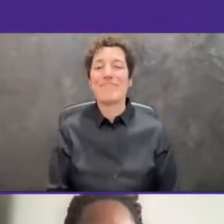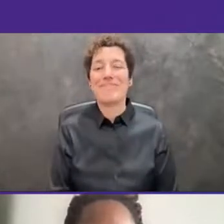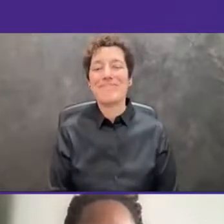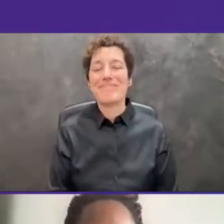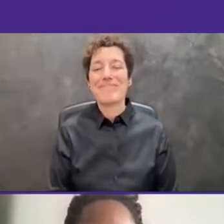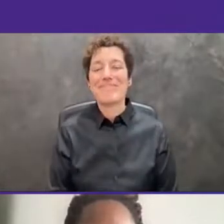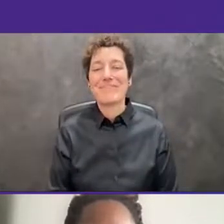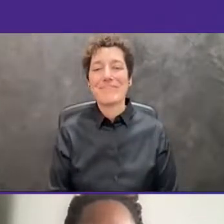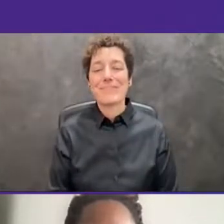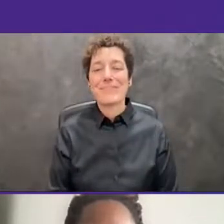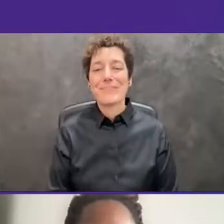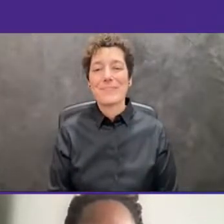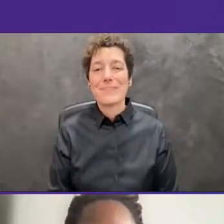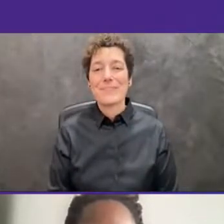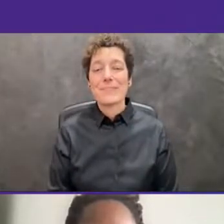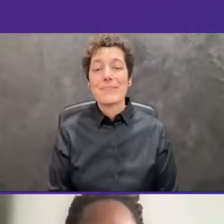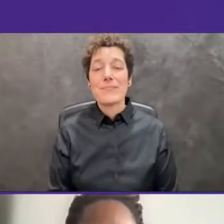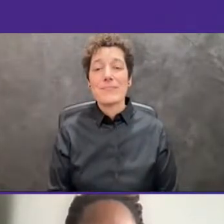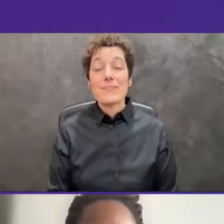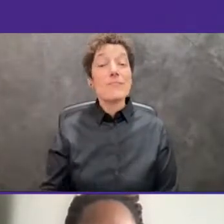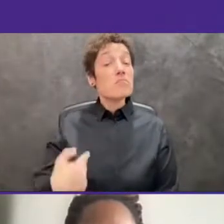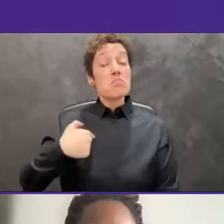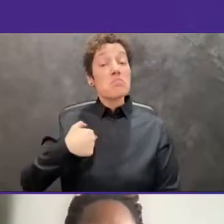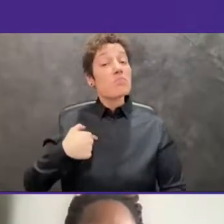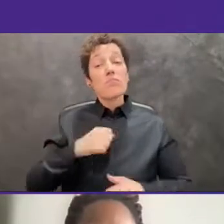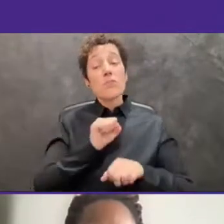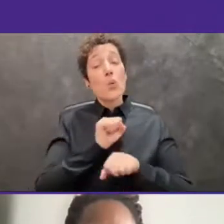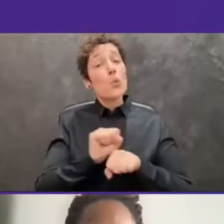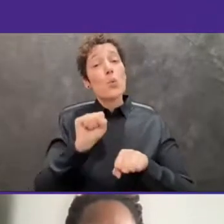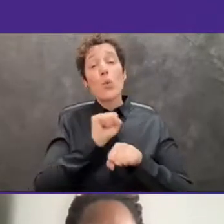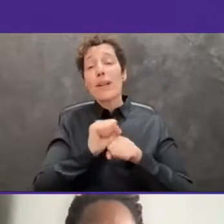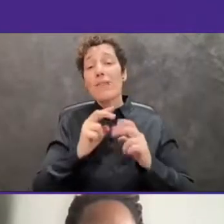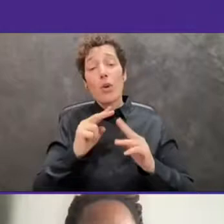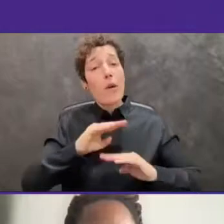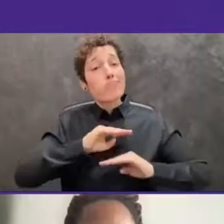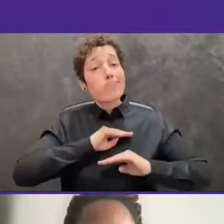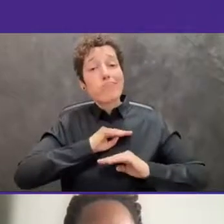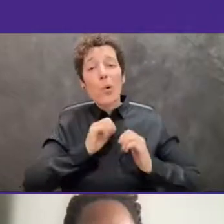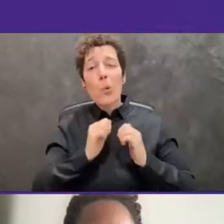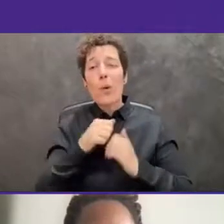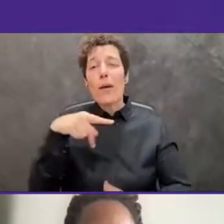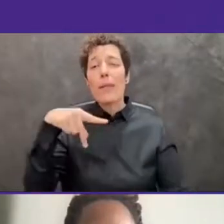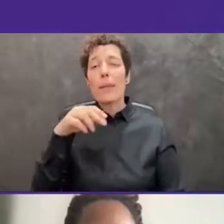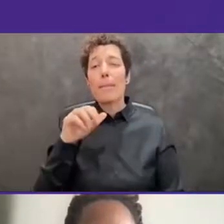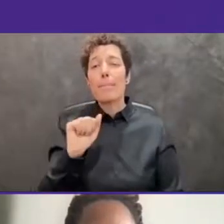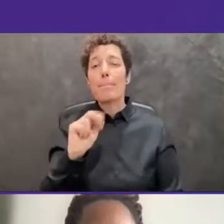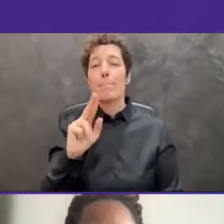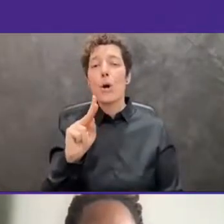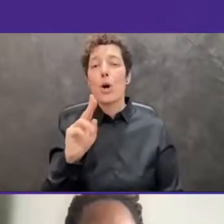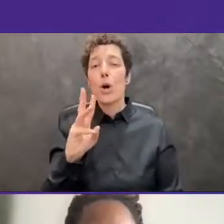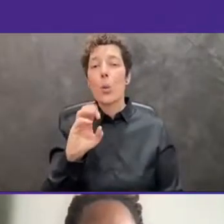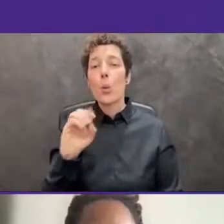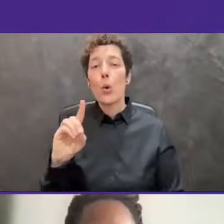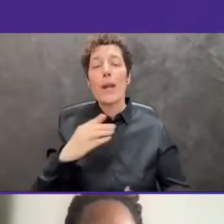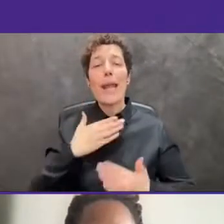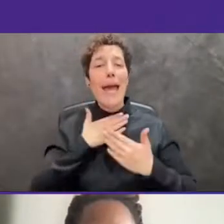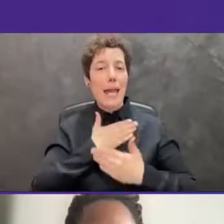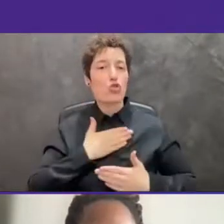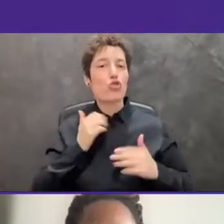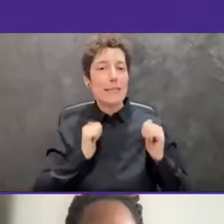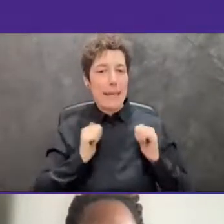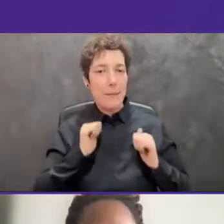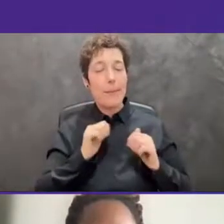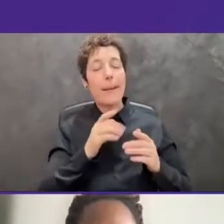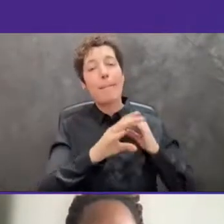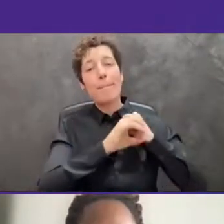was actually happily employed at Parkwood Entertainment, which is the media and management company